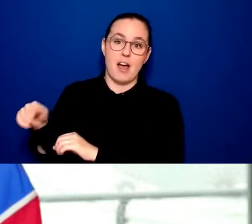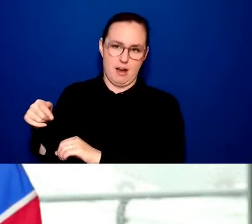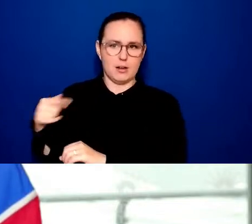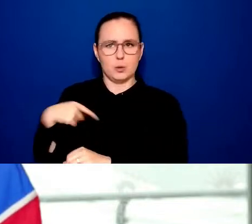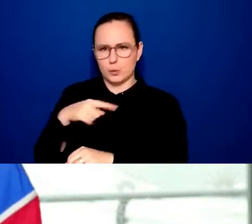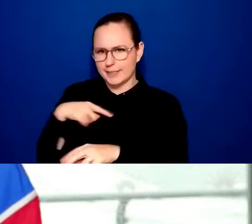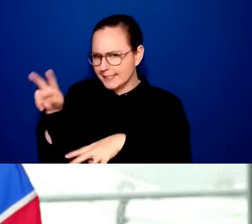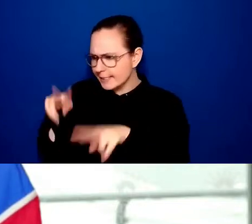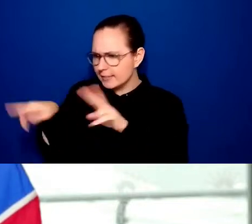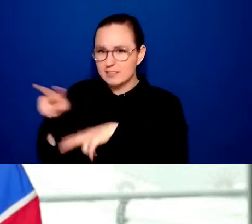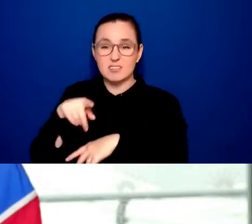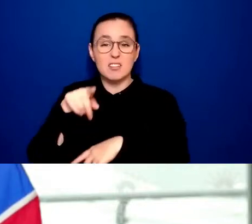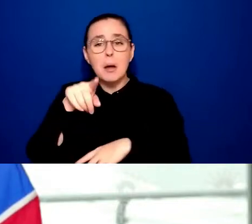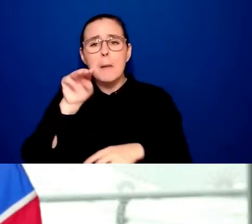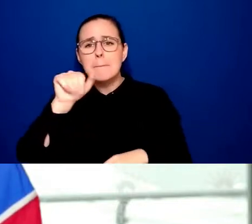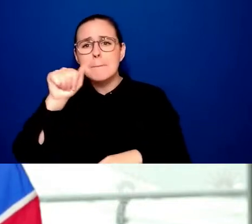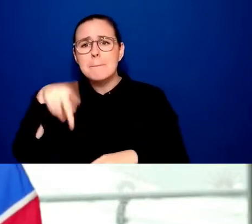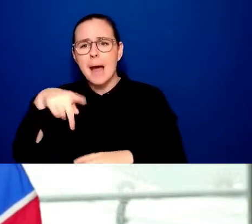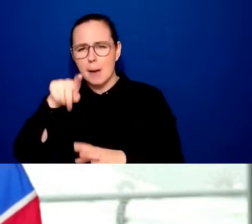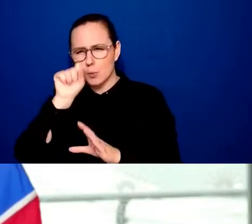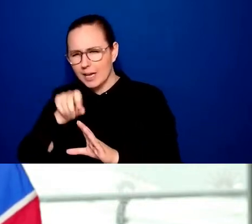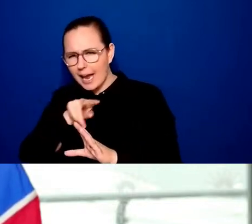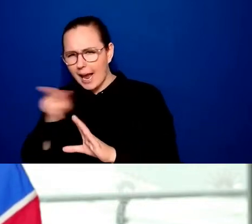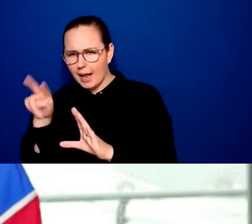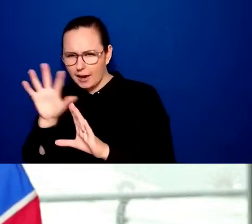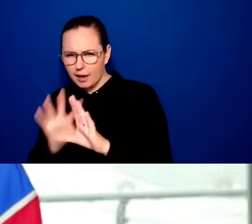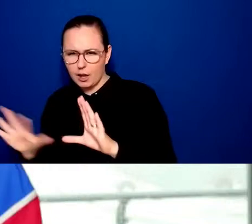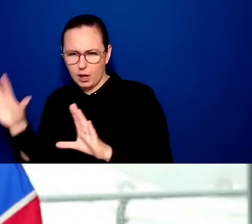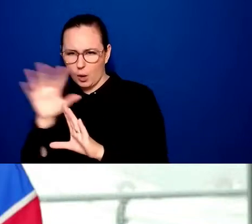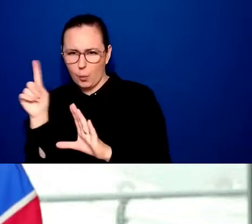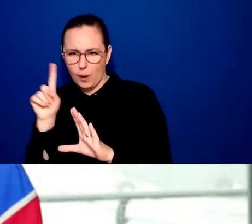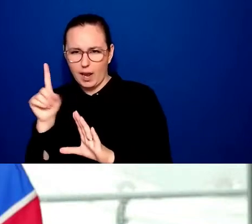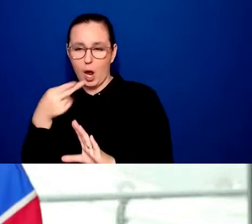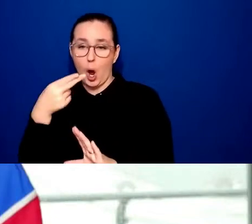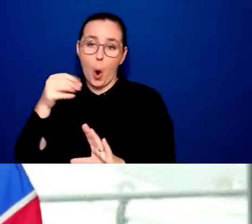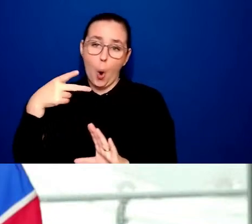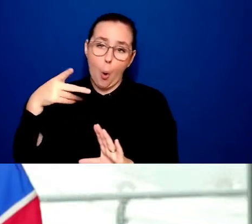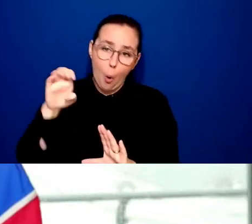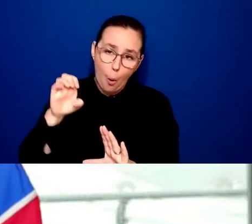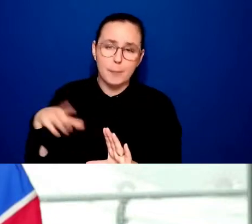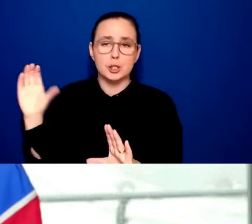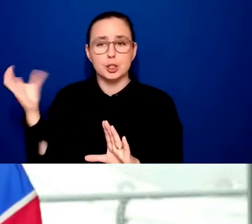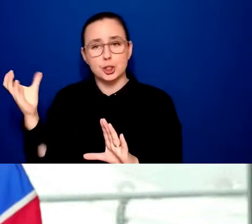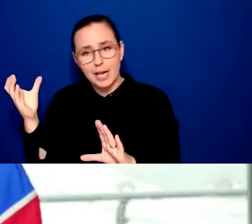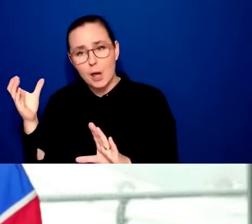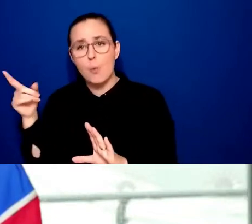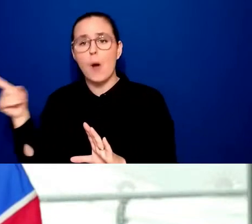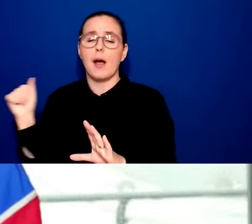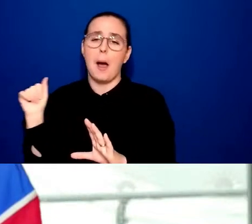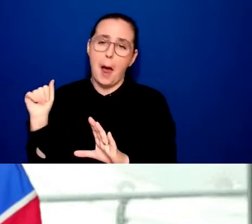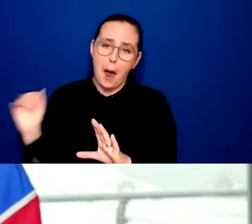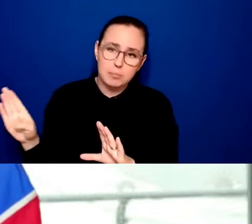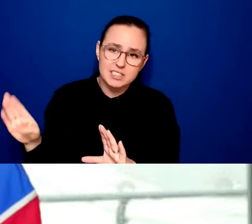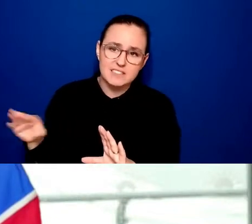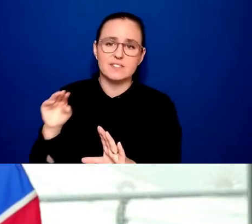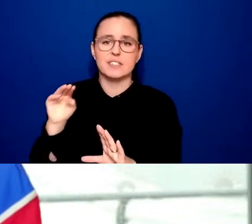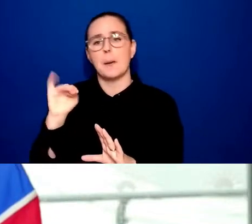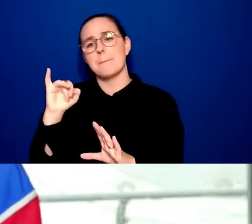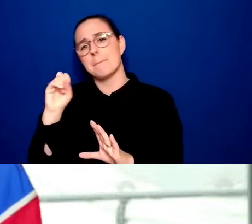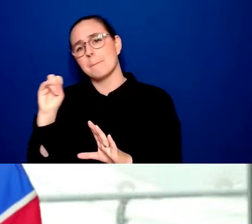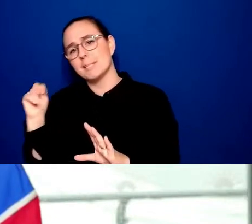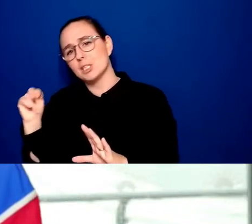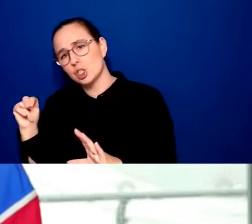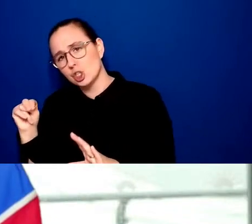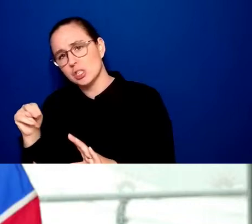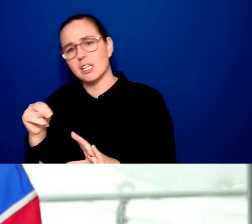Health. That includes the communities of large communities such as Hope and Chilliwack, Abbotsford and Mission and Harrison Hot